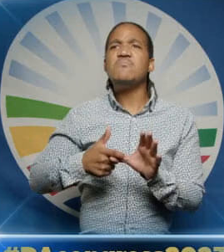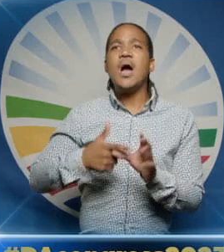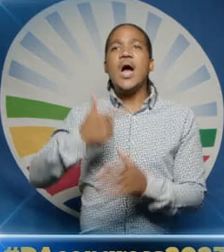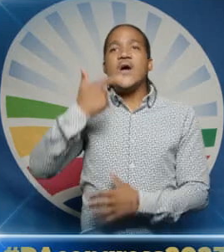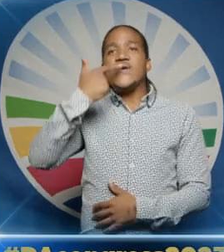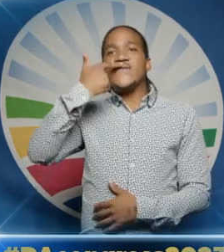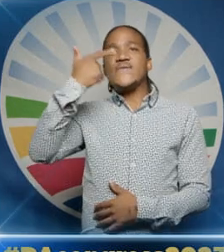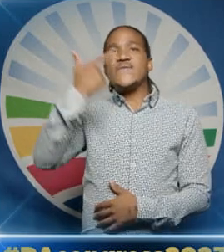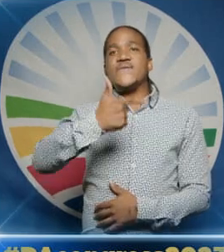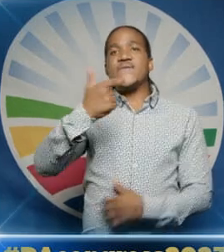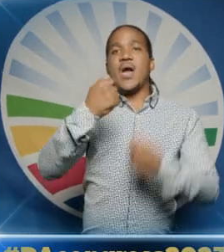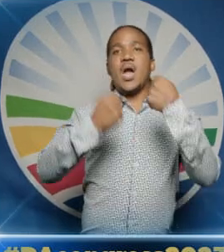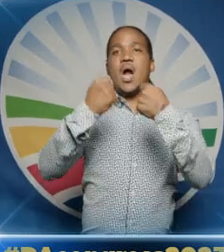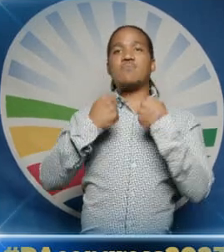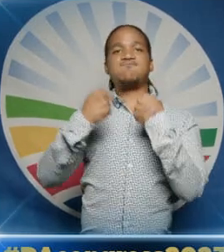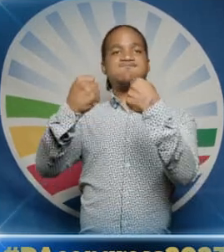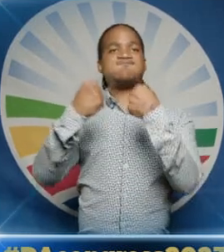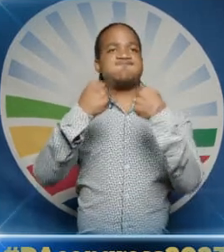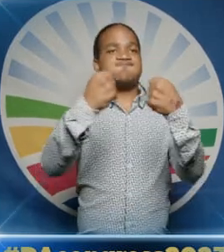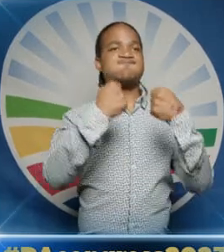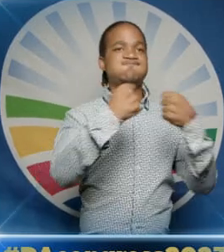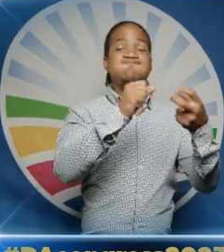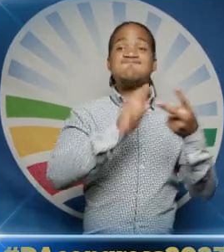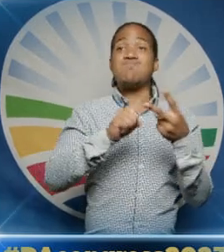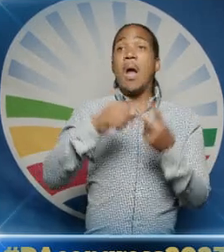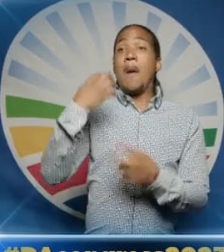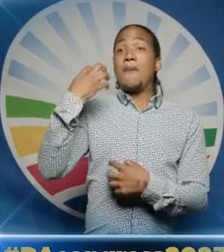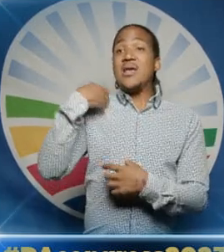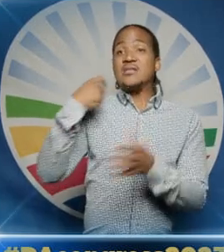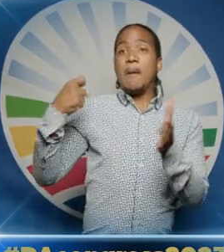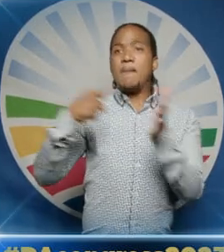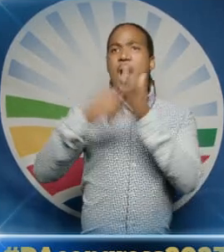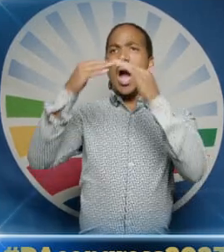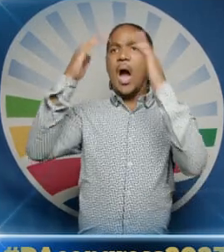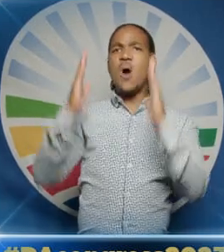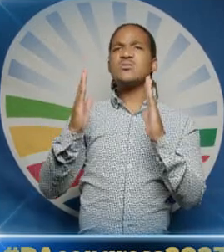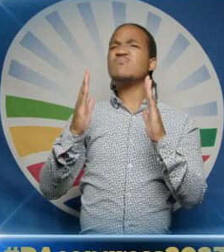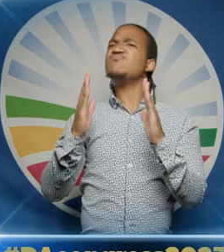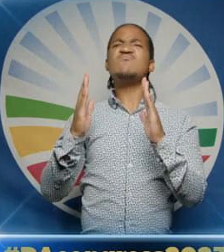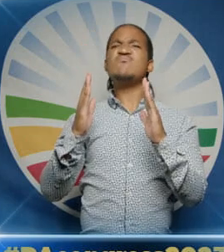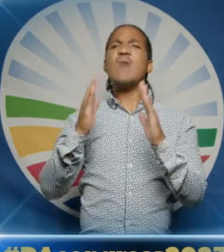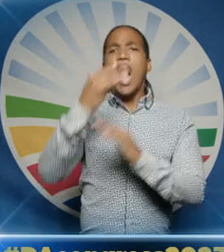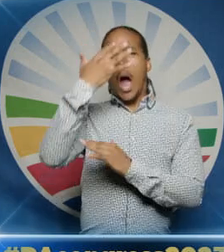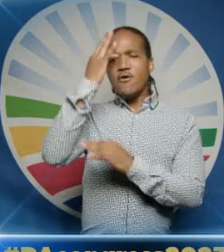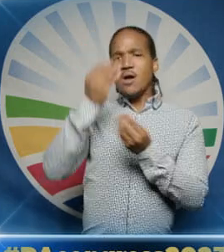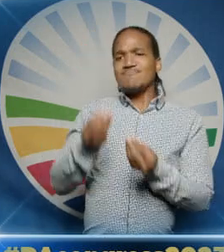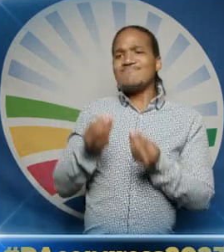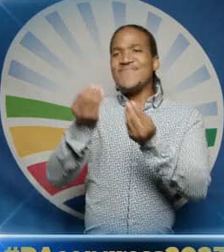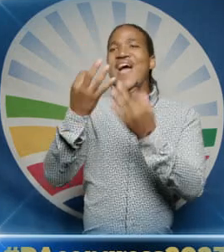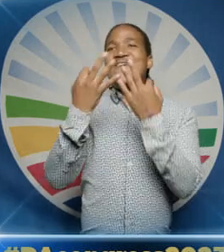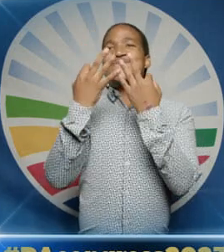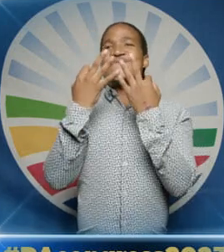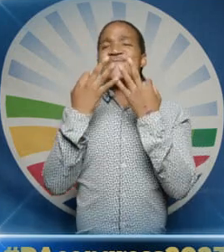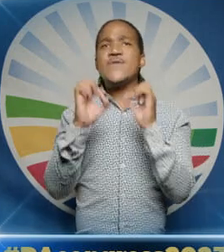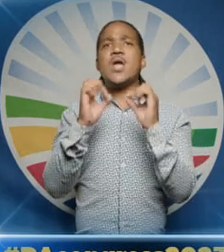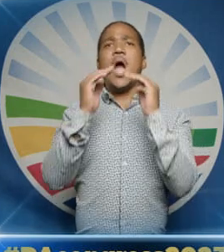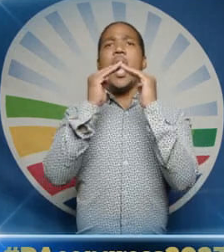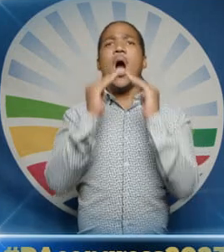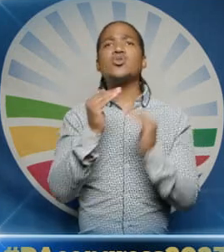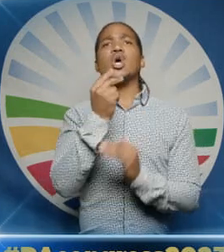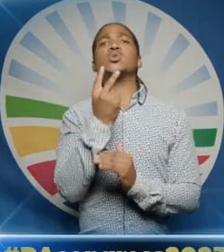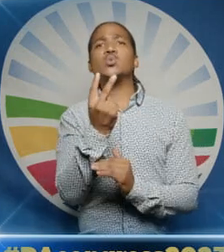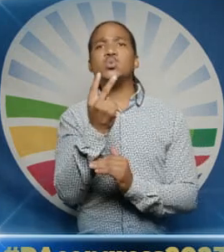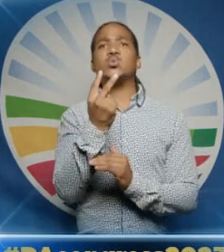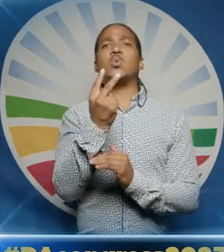luxury. Ministers don't need to buy their own houses. They get given 2 houses fitted with a generator to shield them